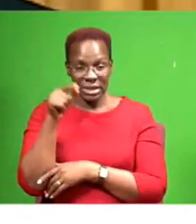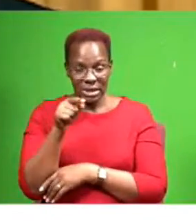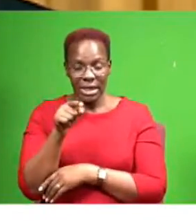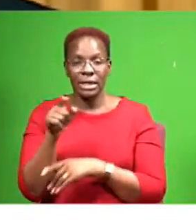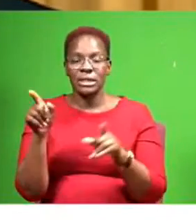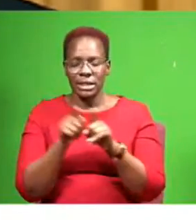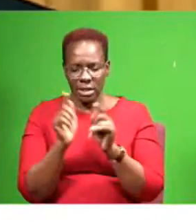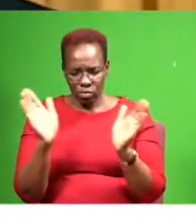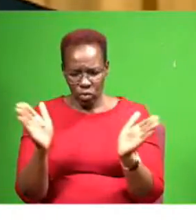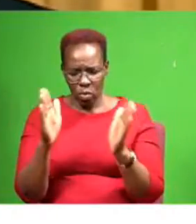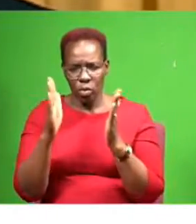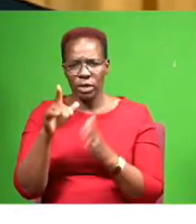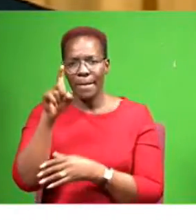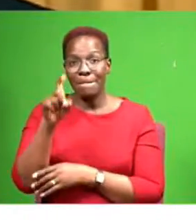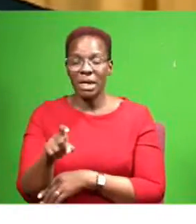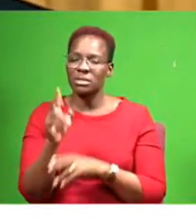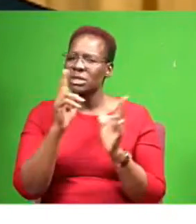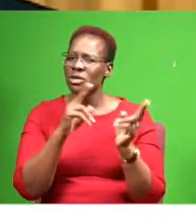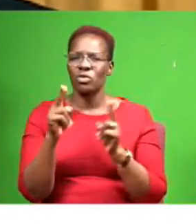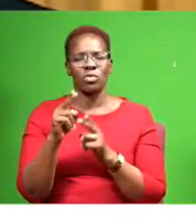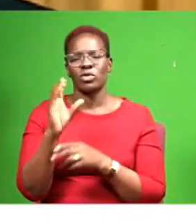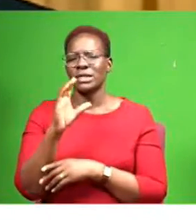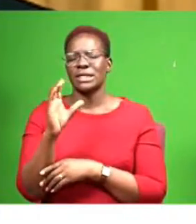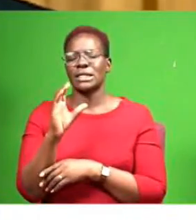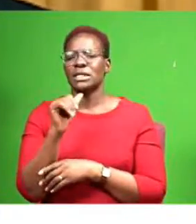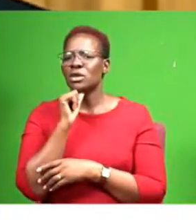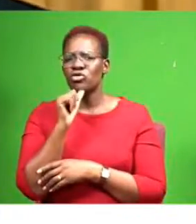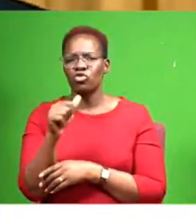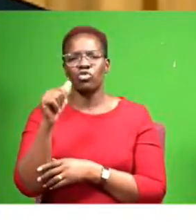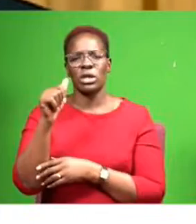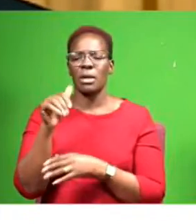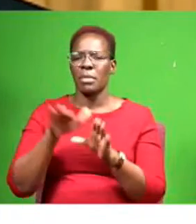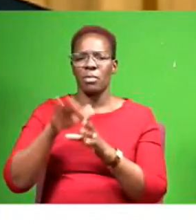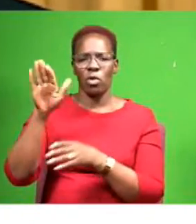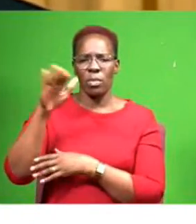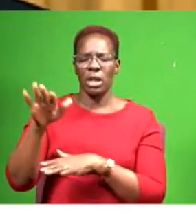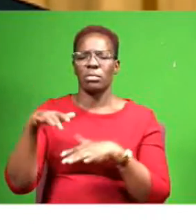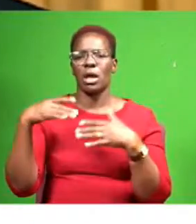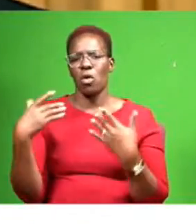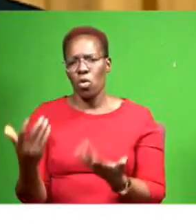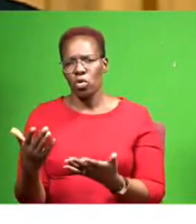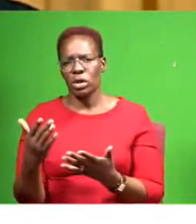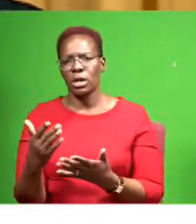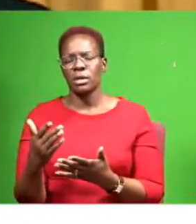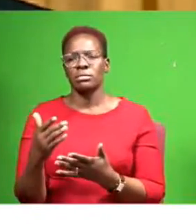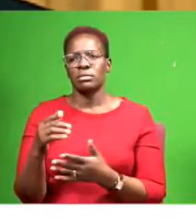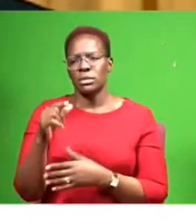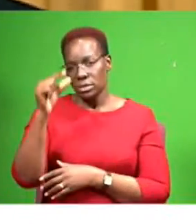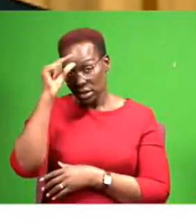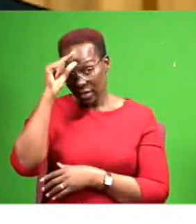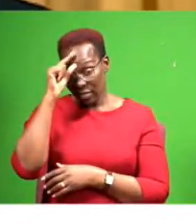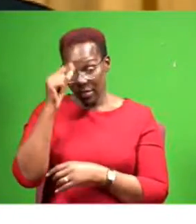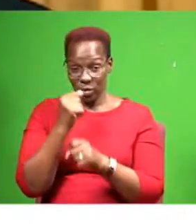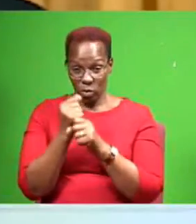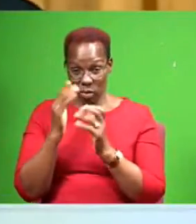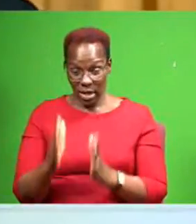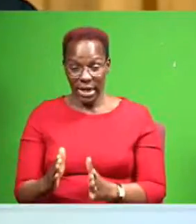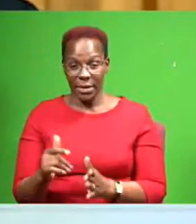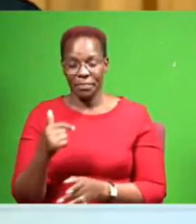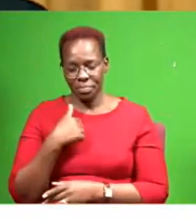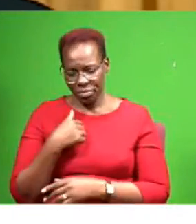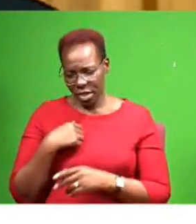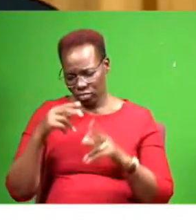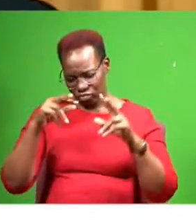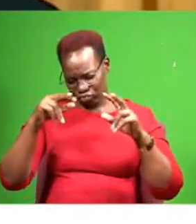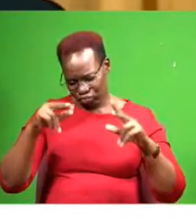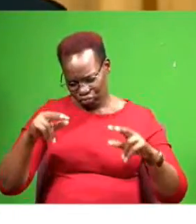a promoter must be an ordinary citizen and not a parliamentarian or a state officer. So my finding